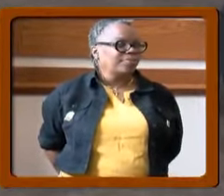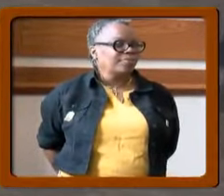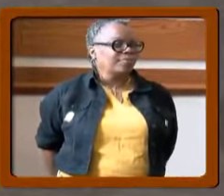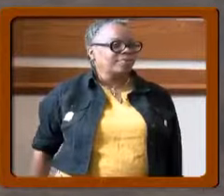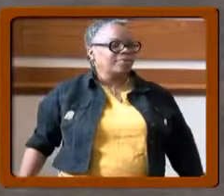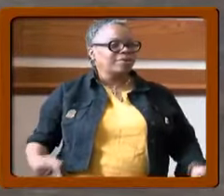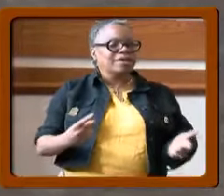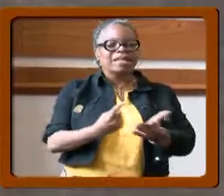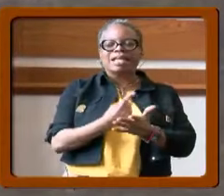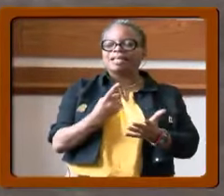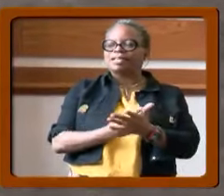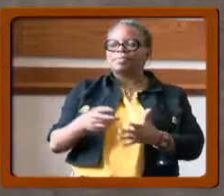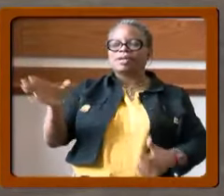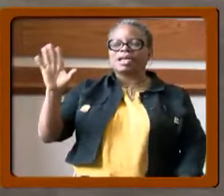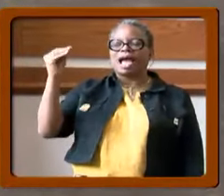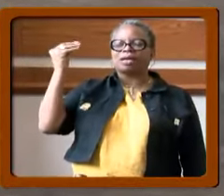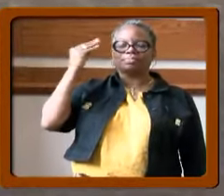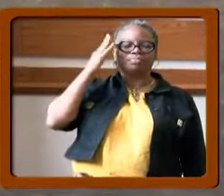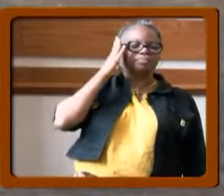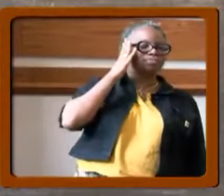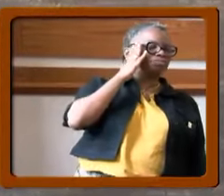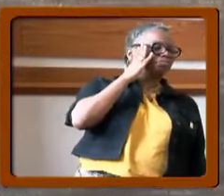Sometimes God just blows my mind.